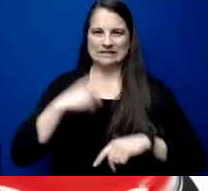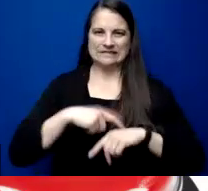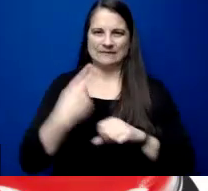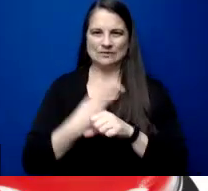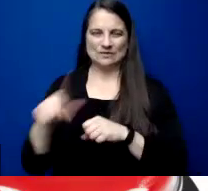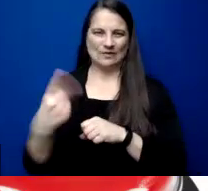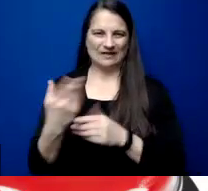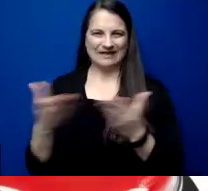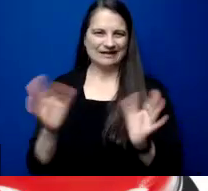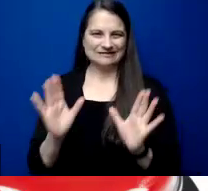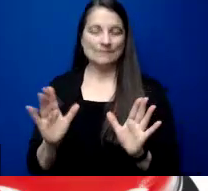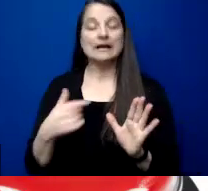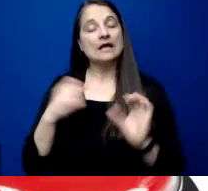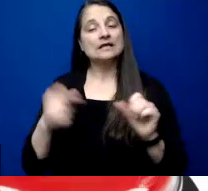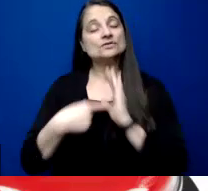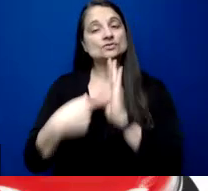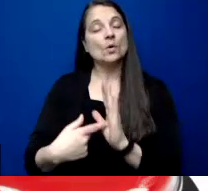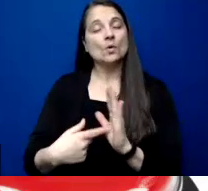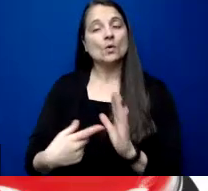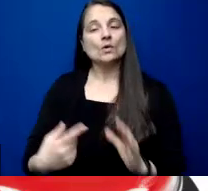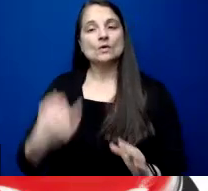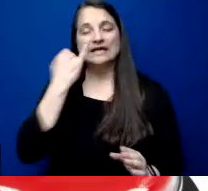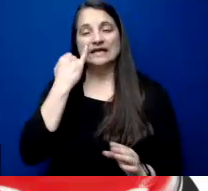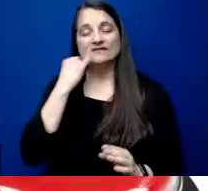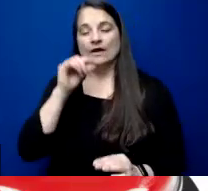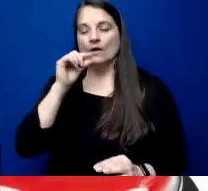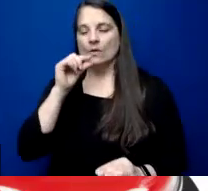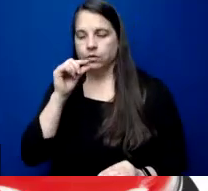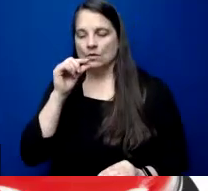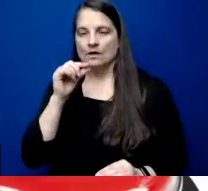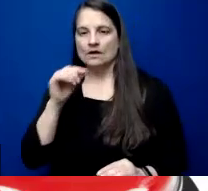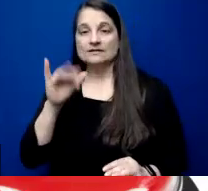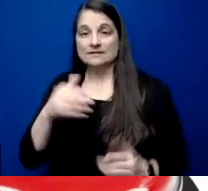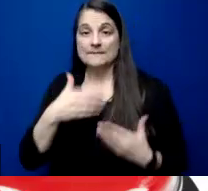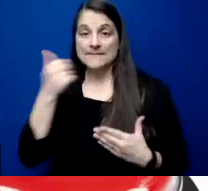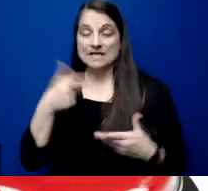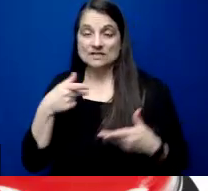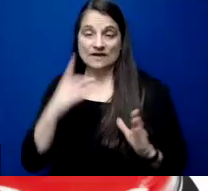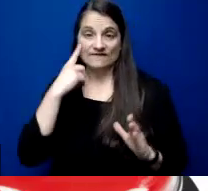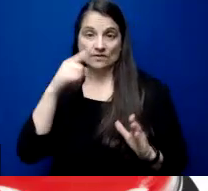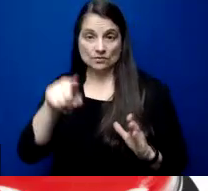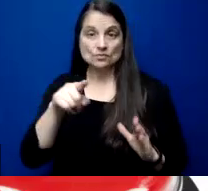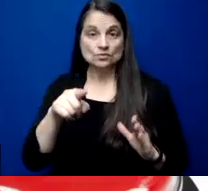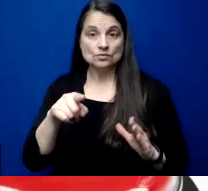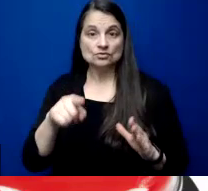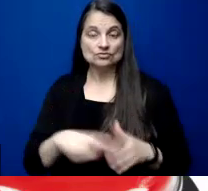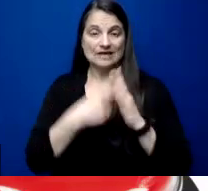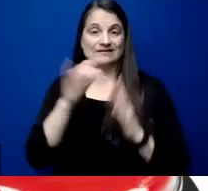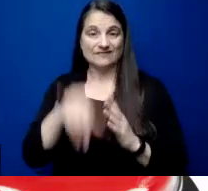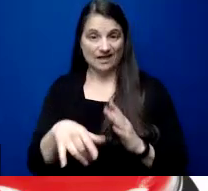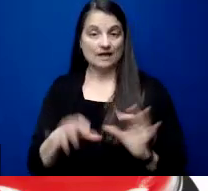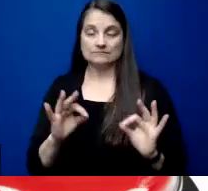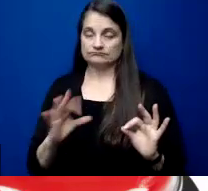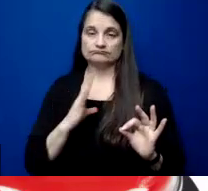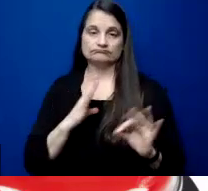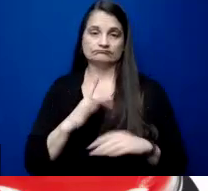looks like. So if using a breath of air is the best way for you to activate a switch, this one is available. We